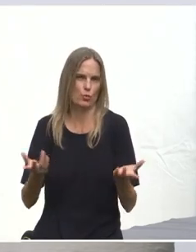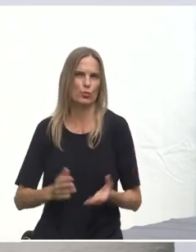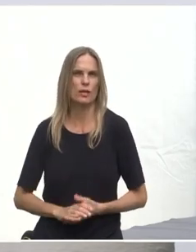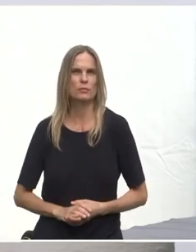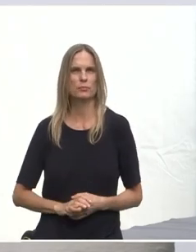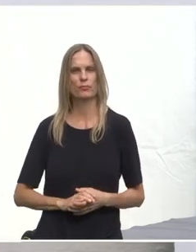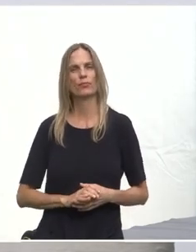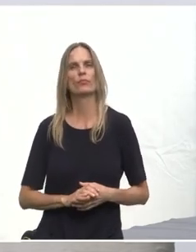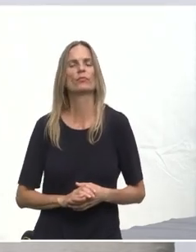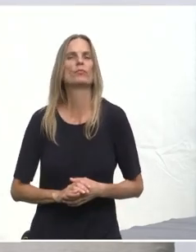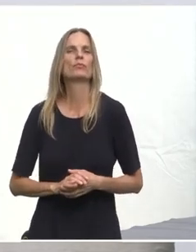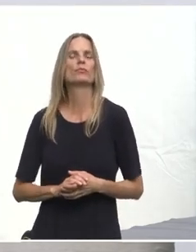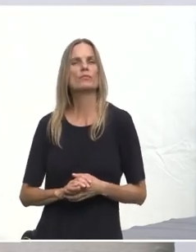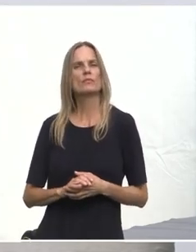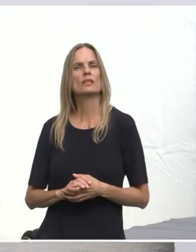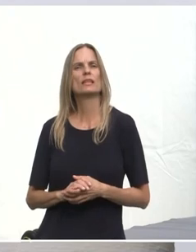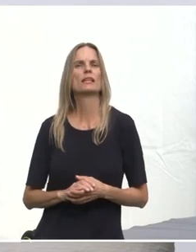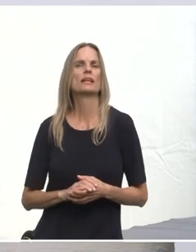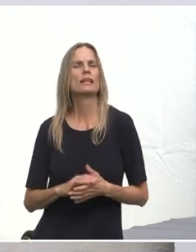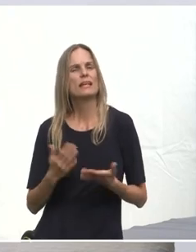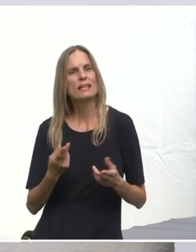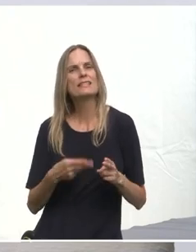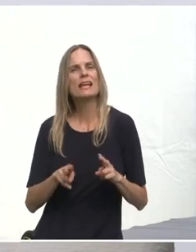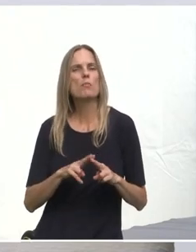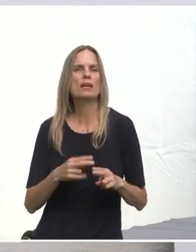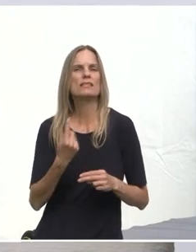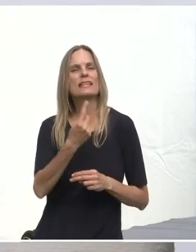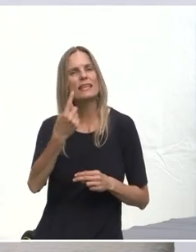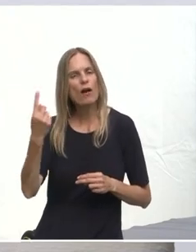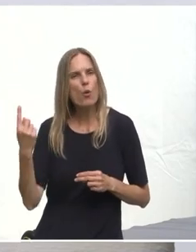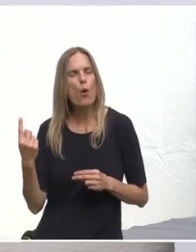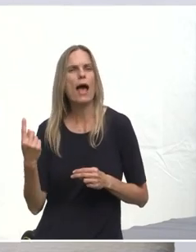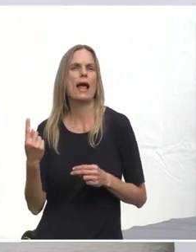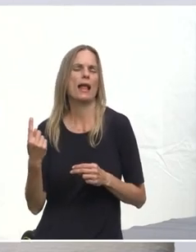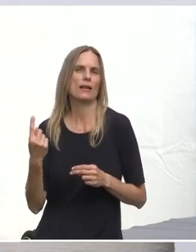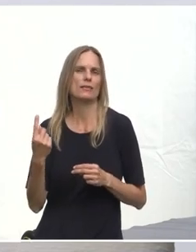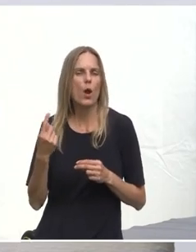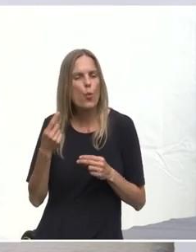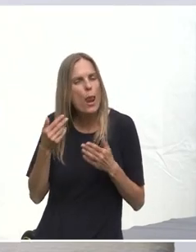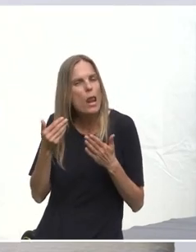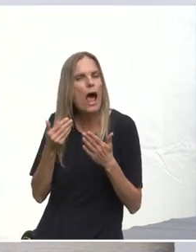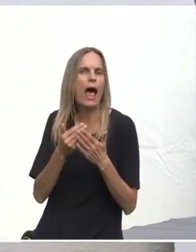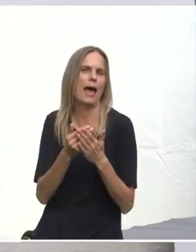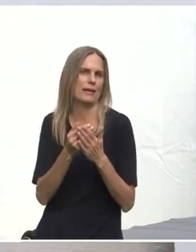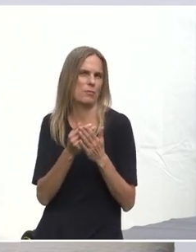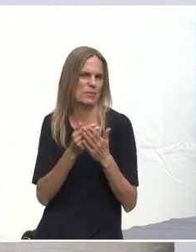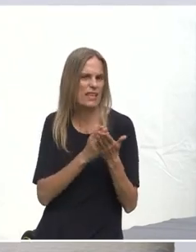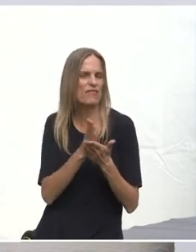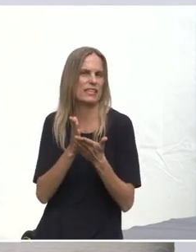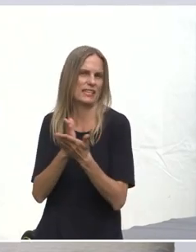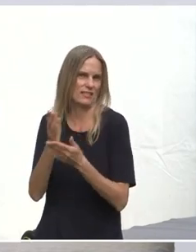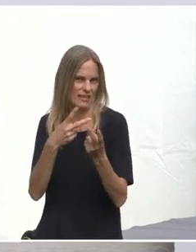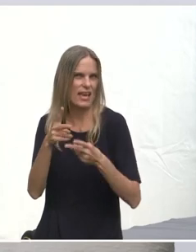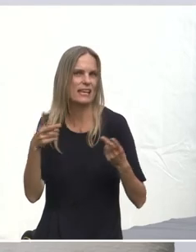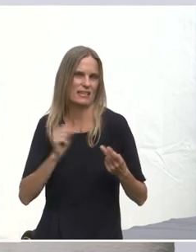that different ways of entering for everyone will help other many people find their